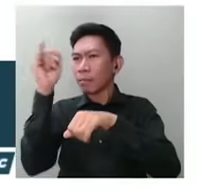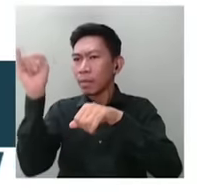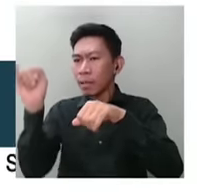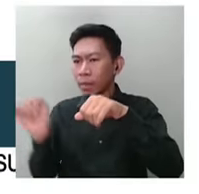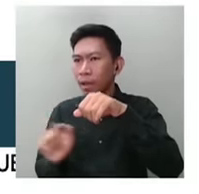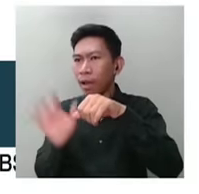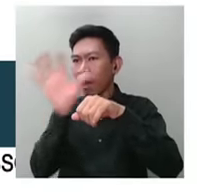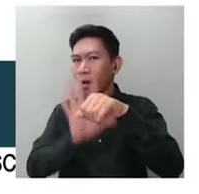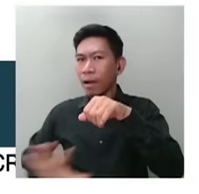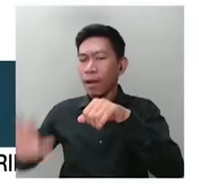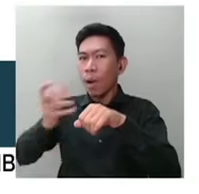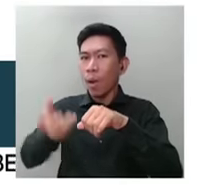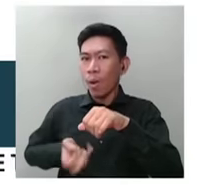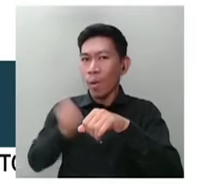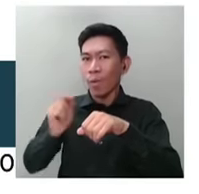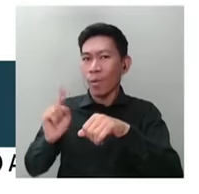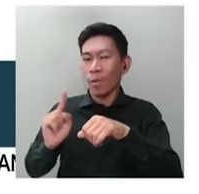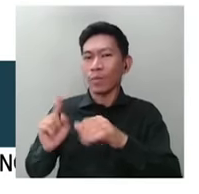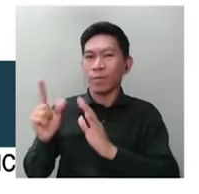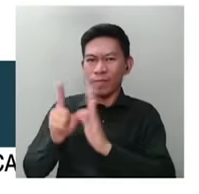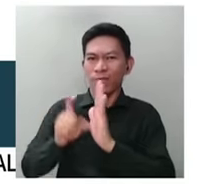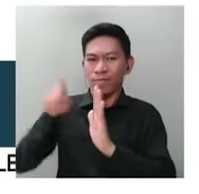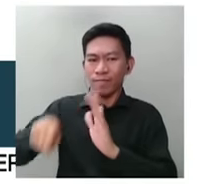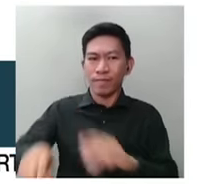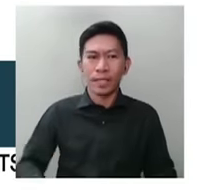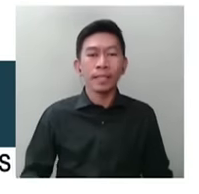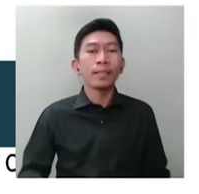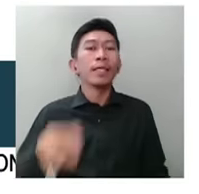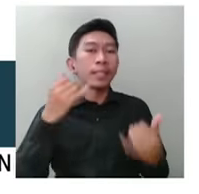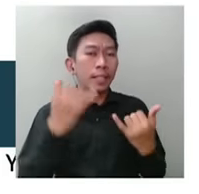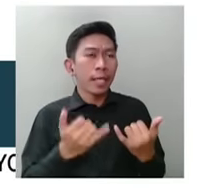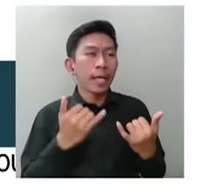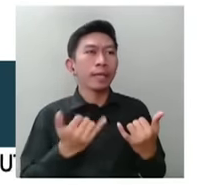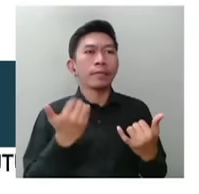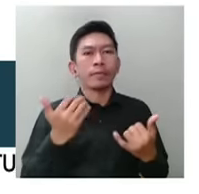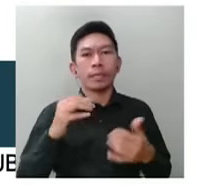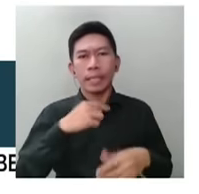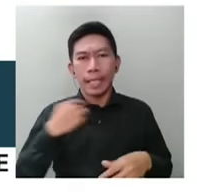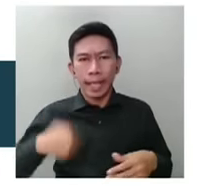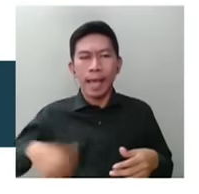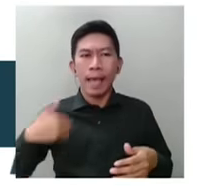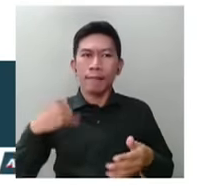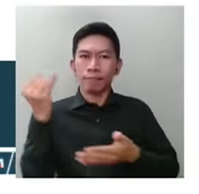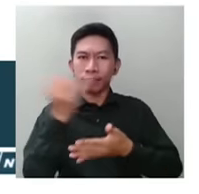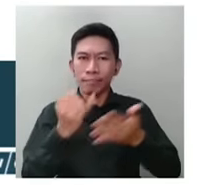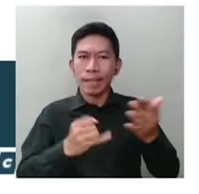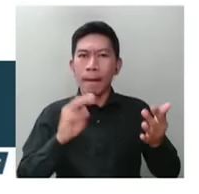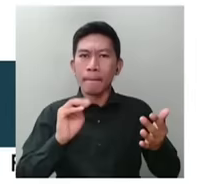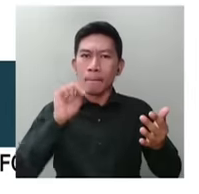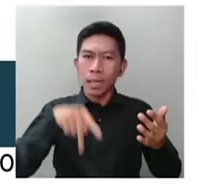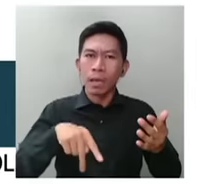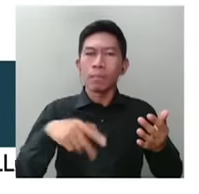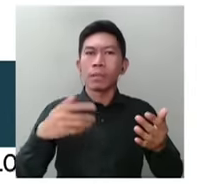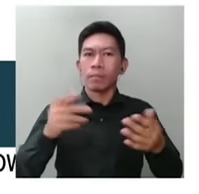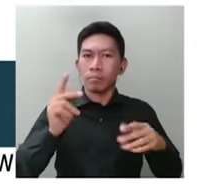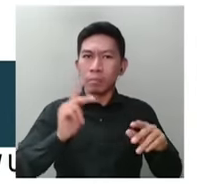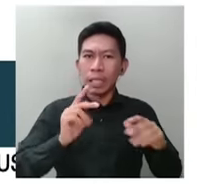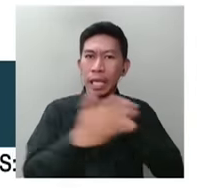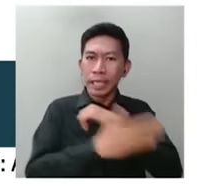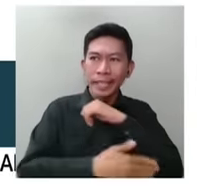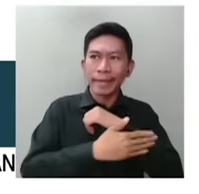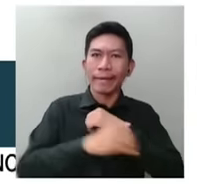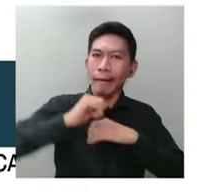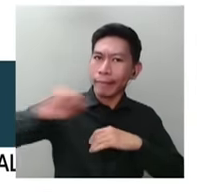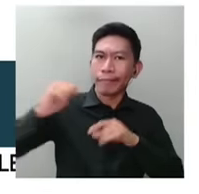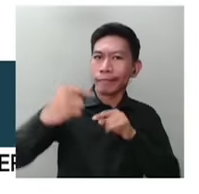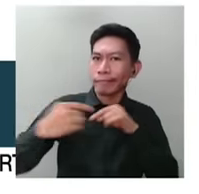expectations now that China has come out with this map, rejections coming in as well? How do you think this story is going to play out in the next news cycle?